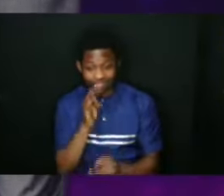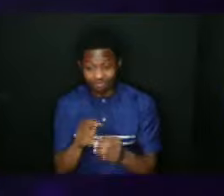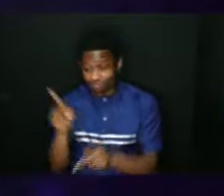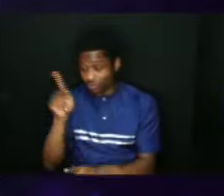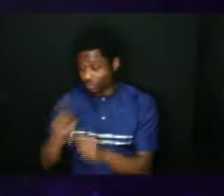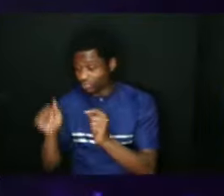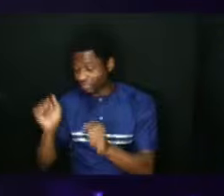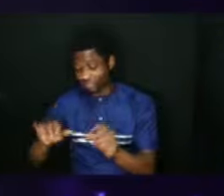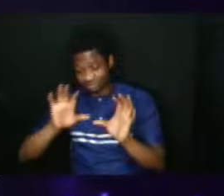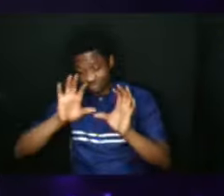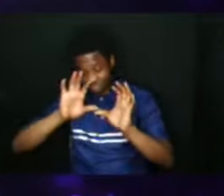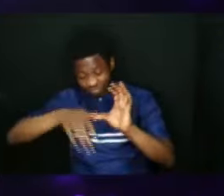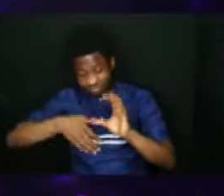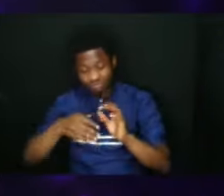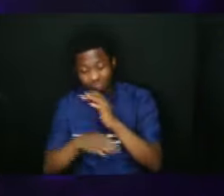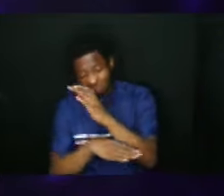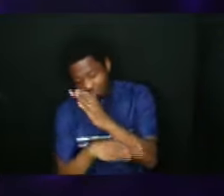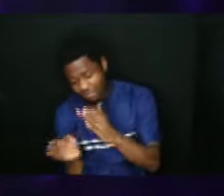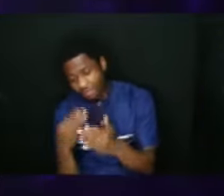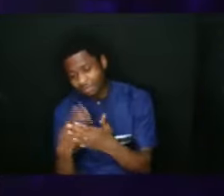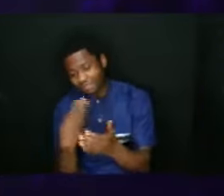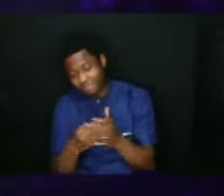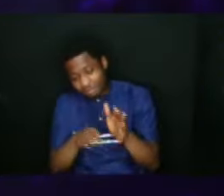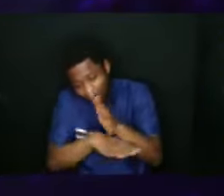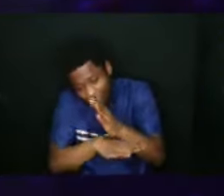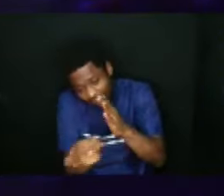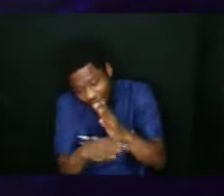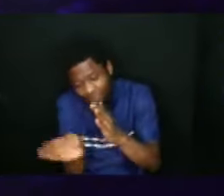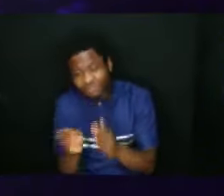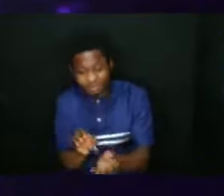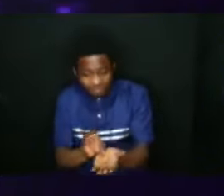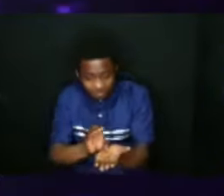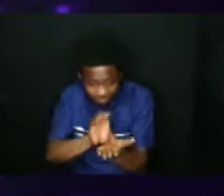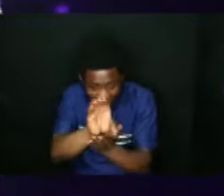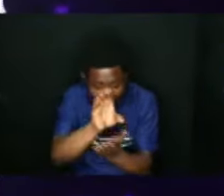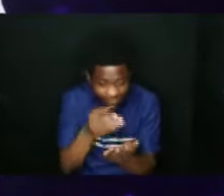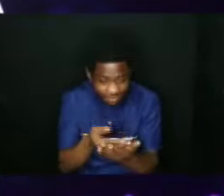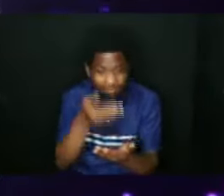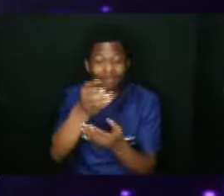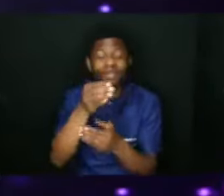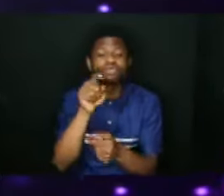right. So if you have this virtue of cannot be